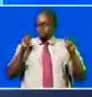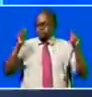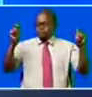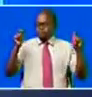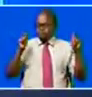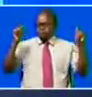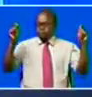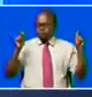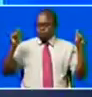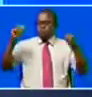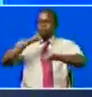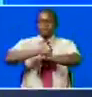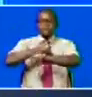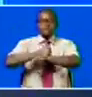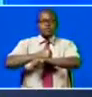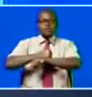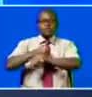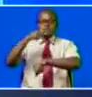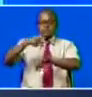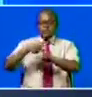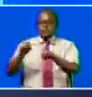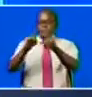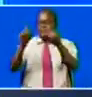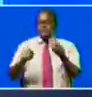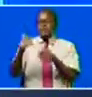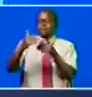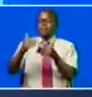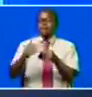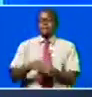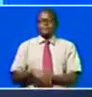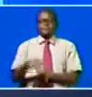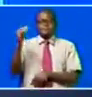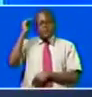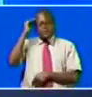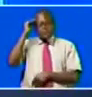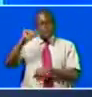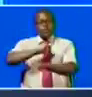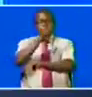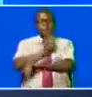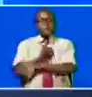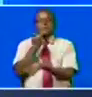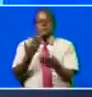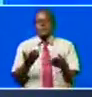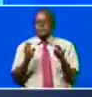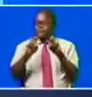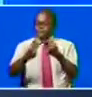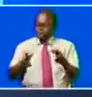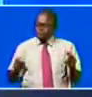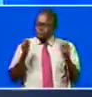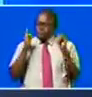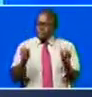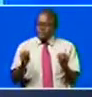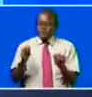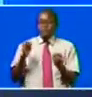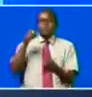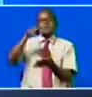in schools, even as the national exams draw closer. Education authorities say they are still investigating the latest cases that